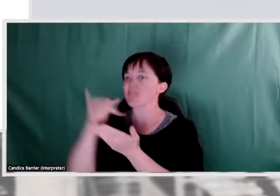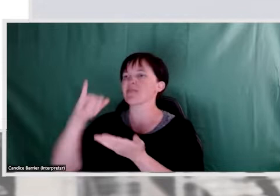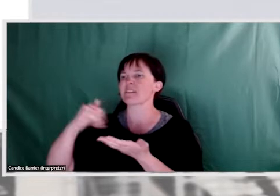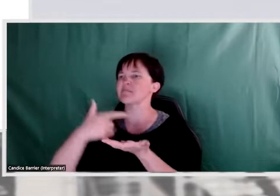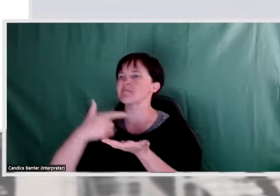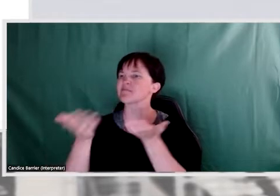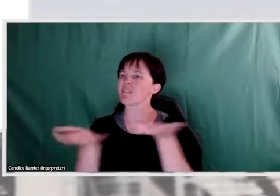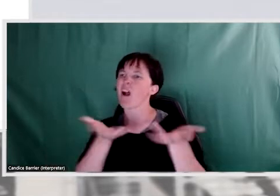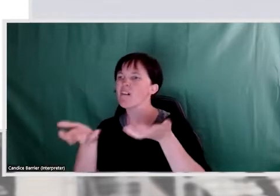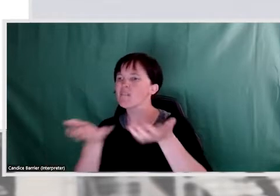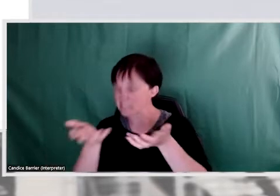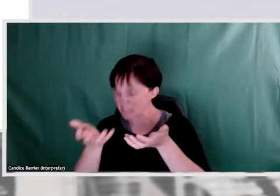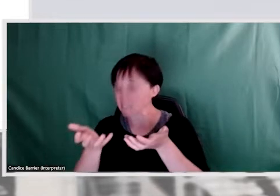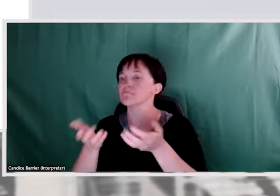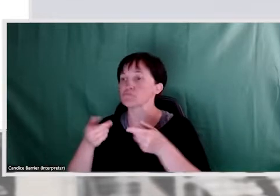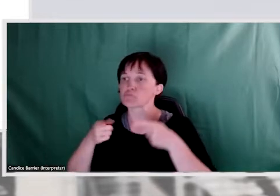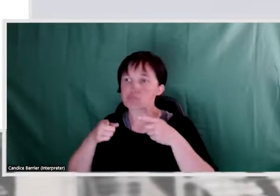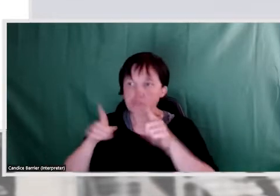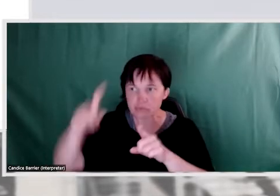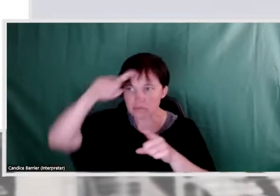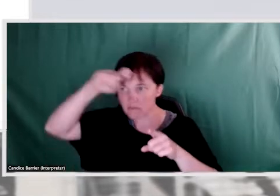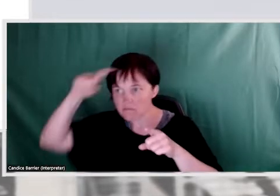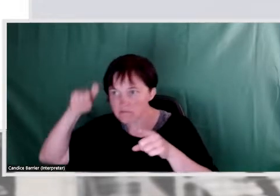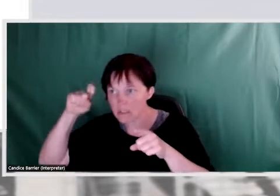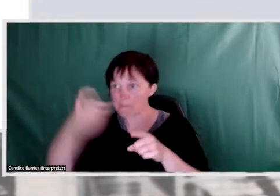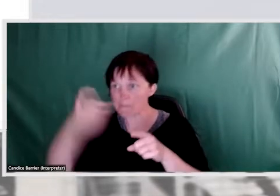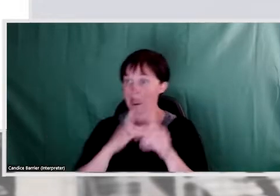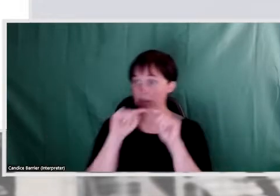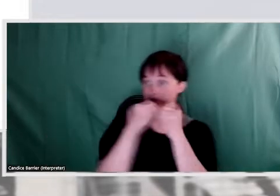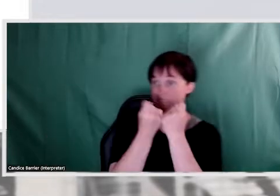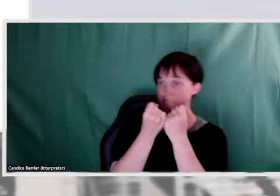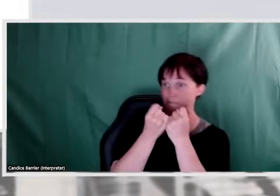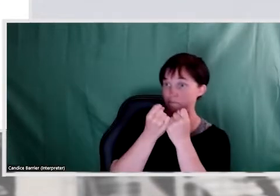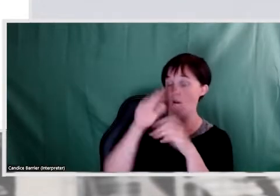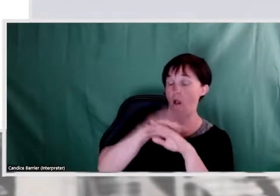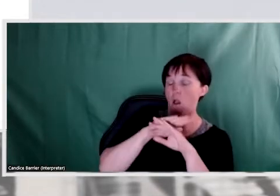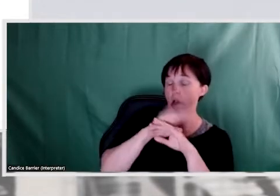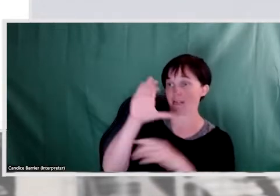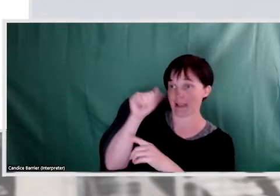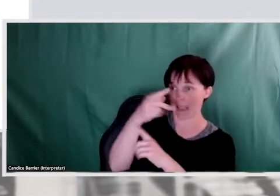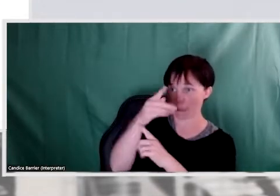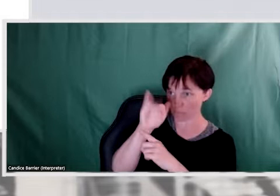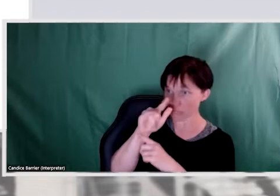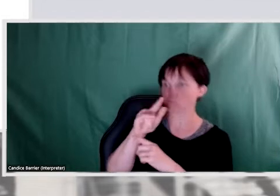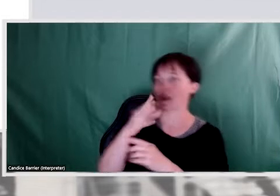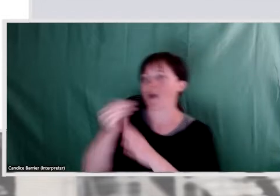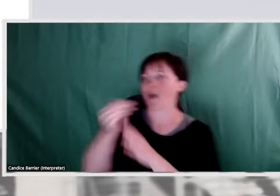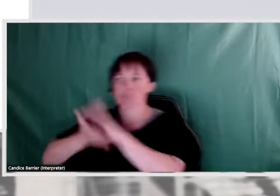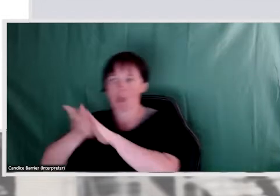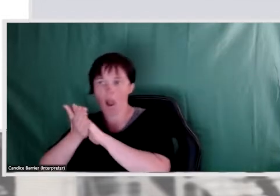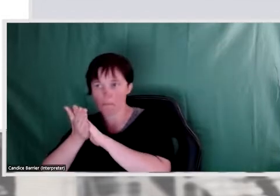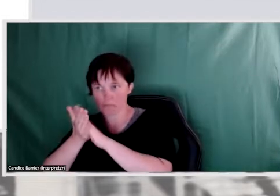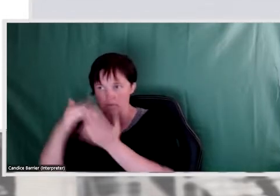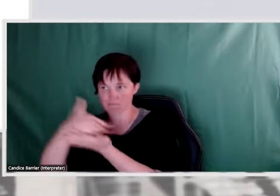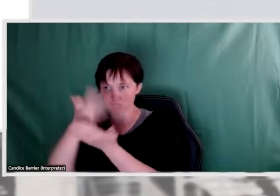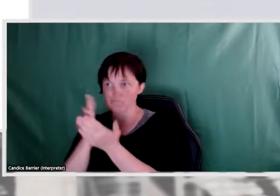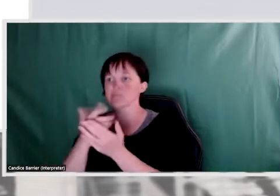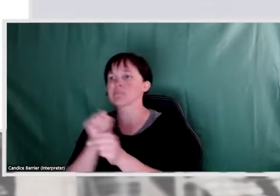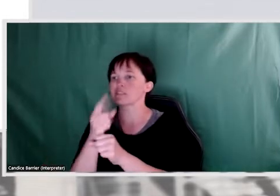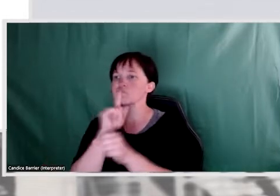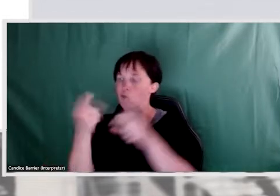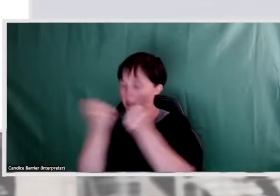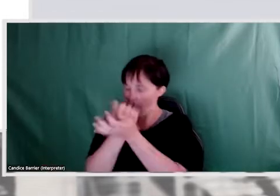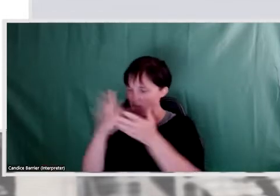that's continual throughout the summer between our team on the capital side and the operating budget team to make sure that we're aligning